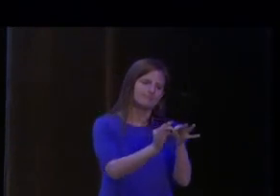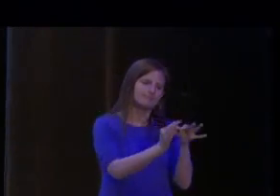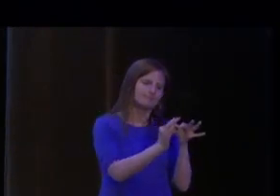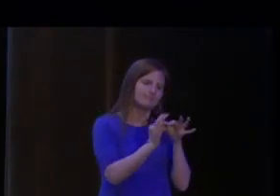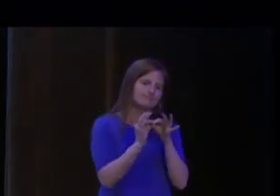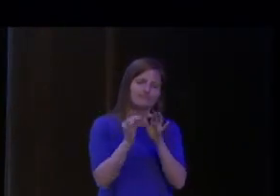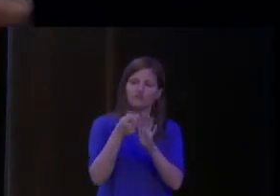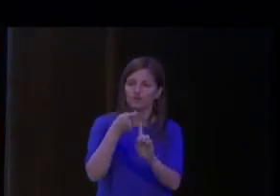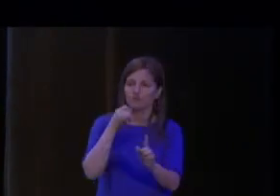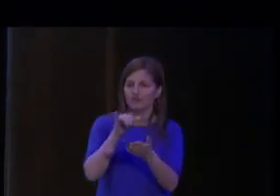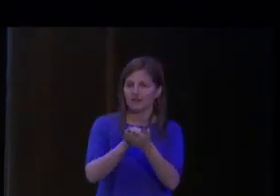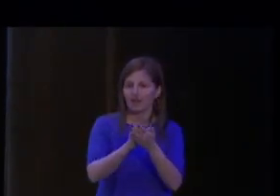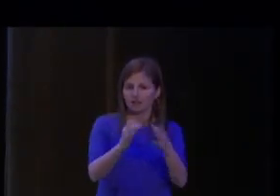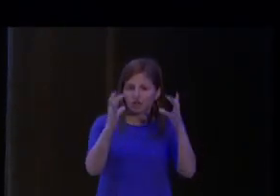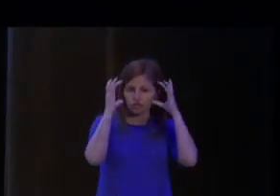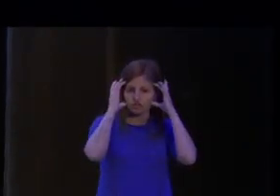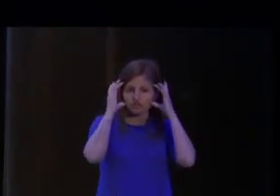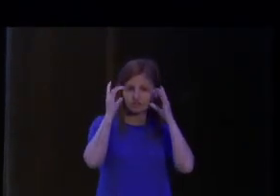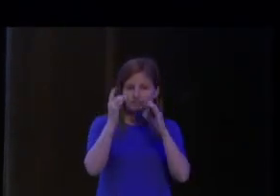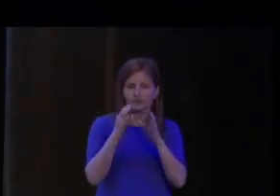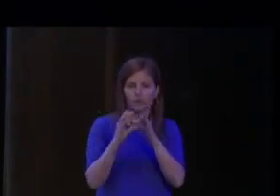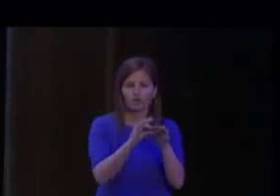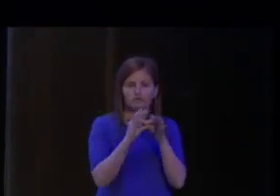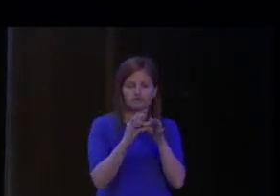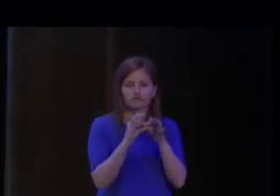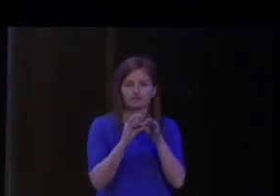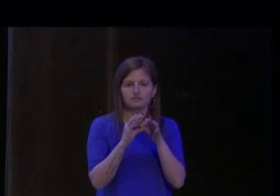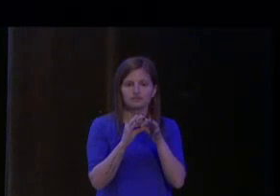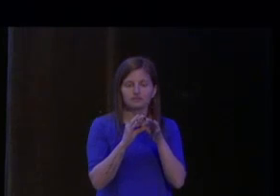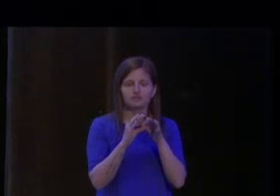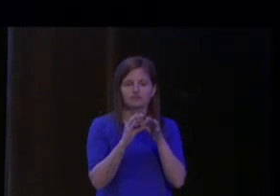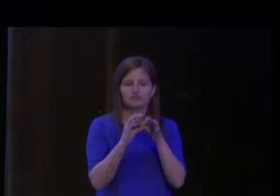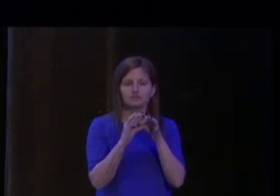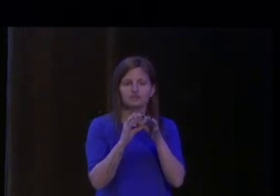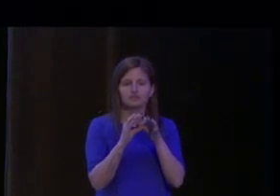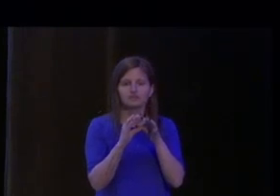And from this consciousness of oneness,